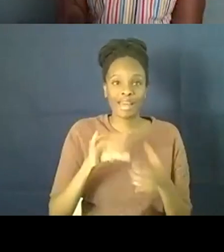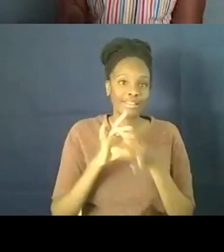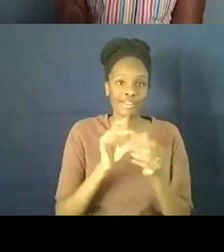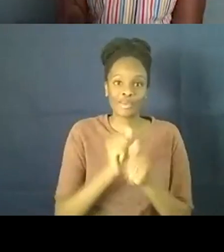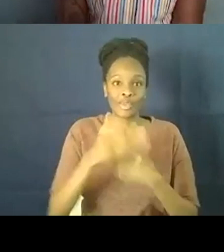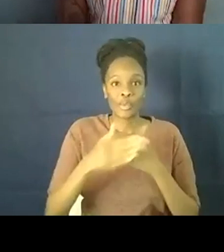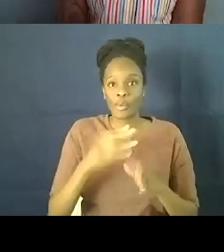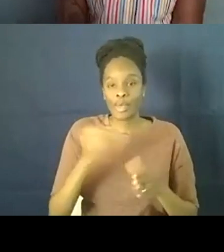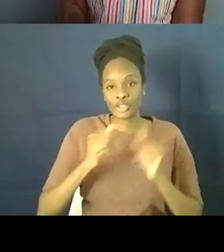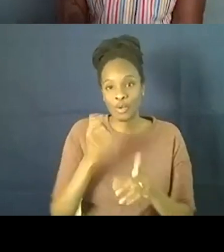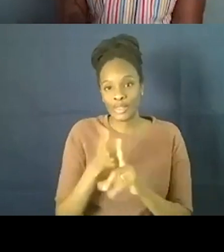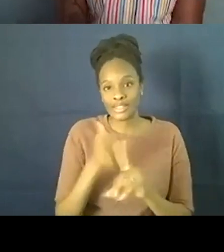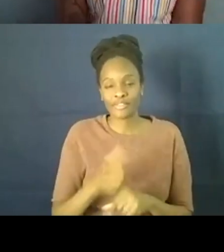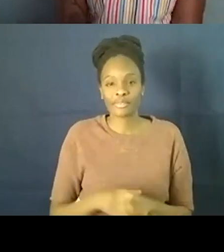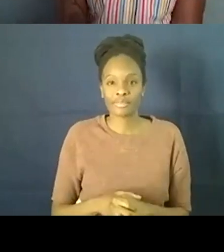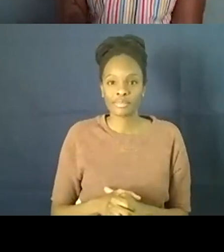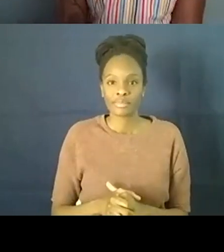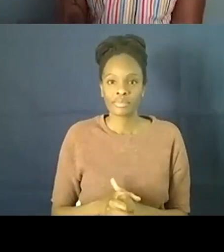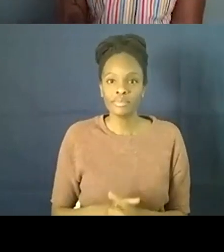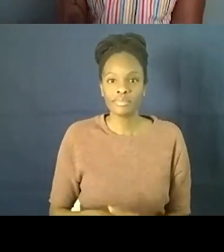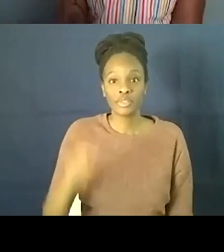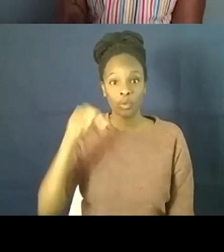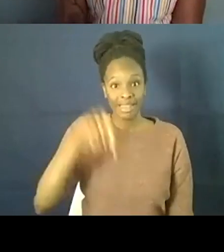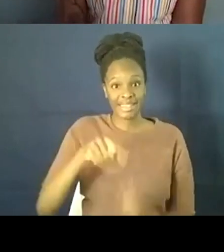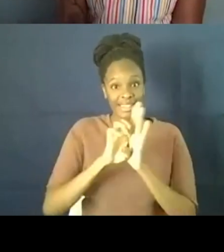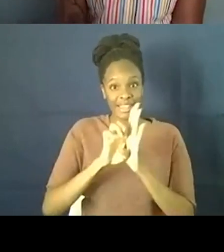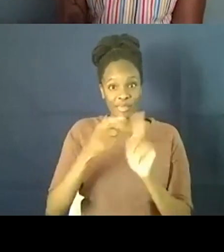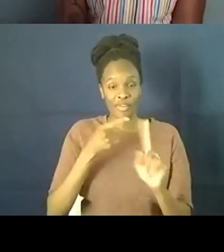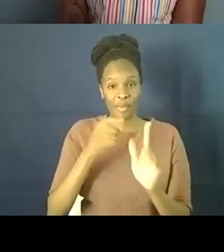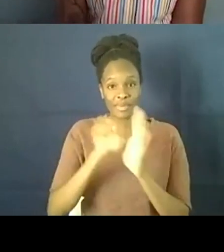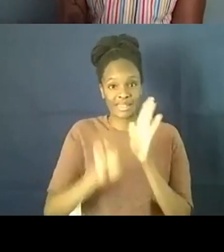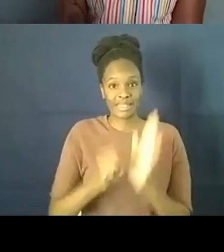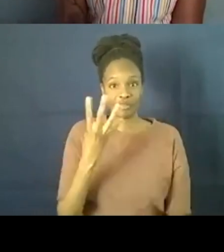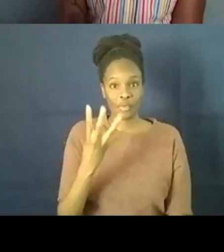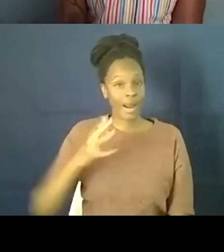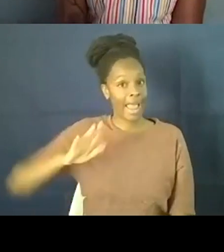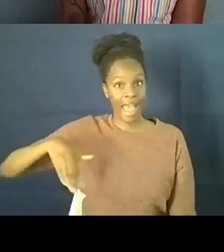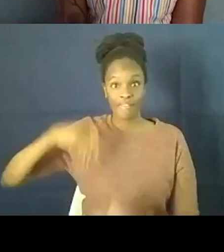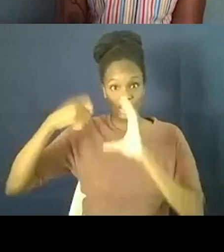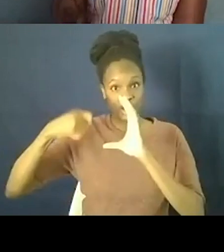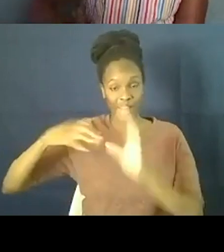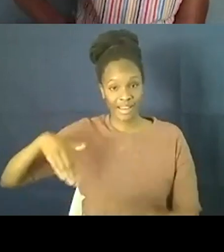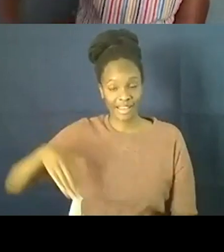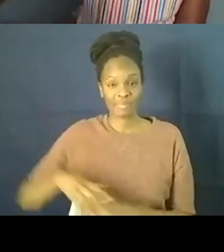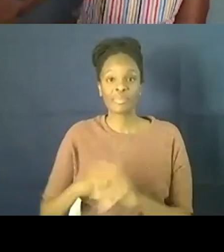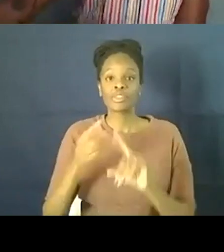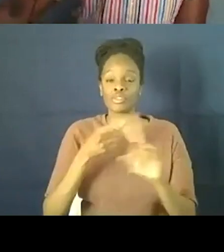itself? This is actually an example from season four, which is not shot yet, but from the season